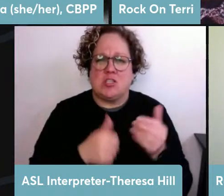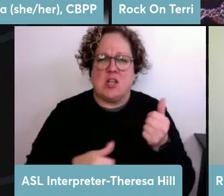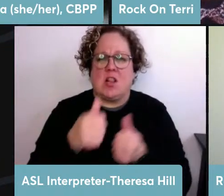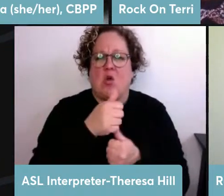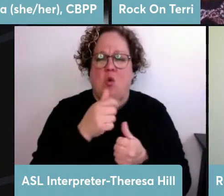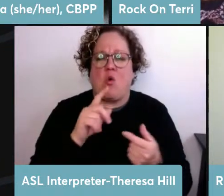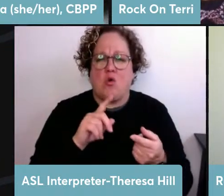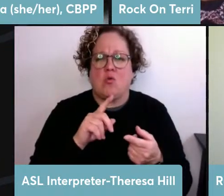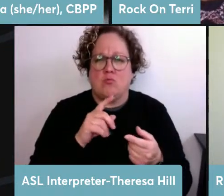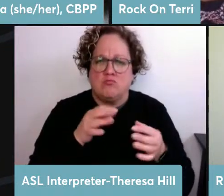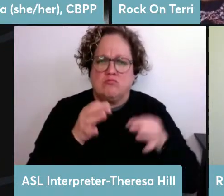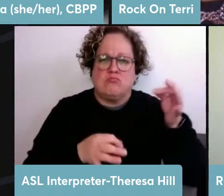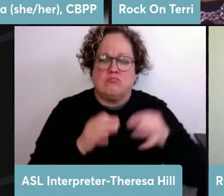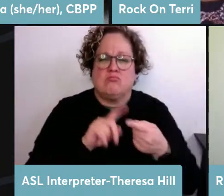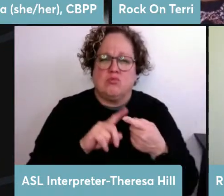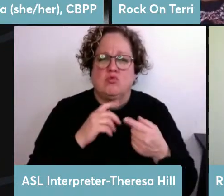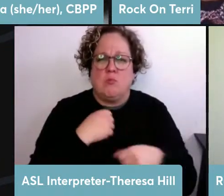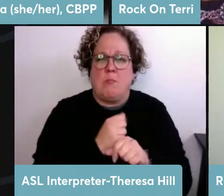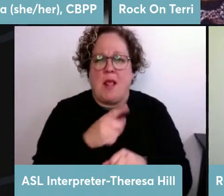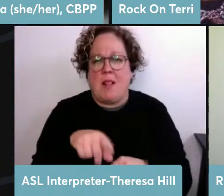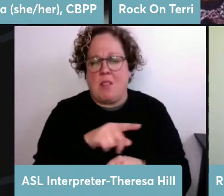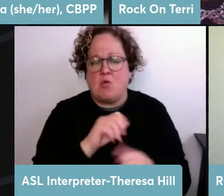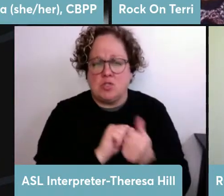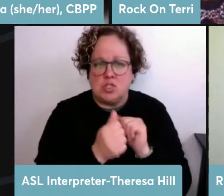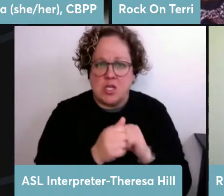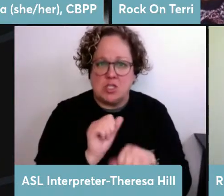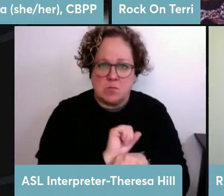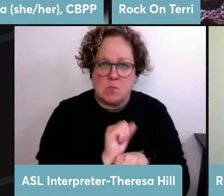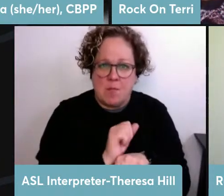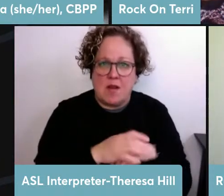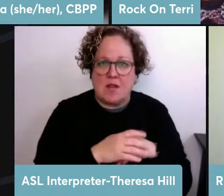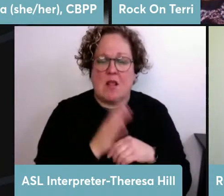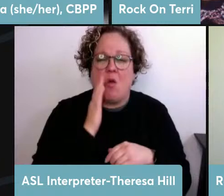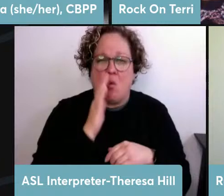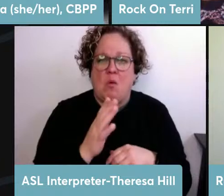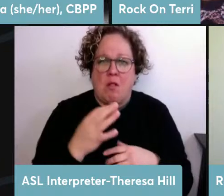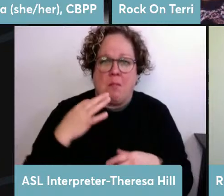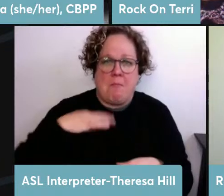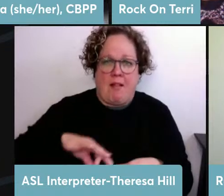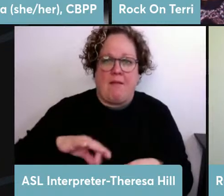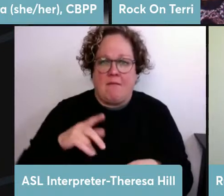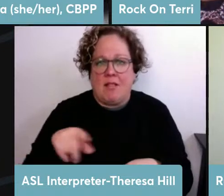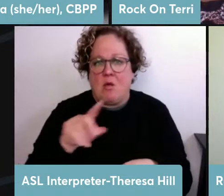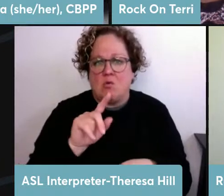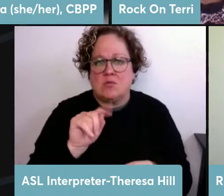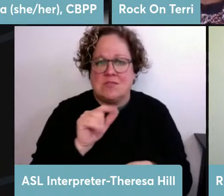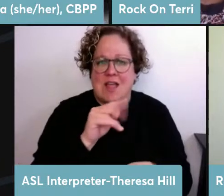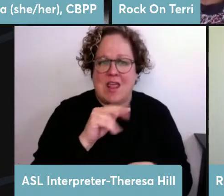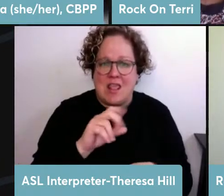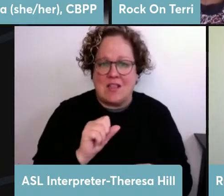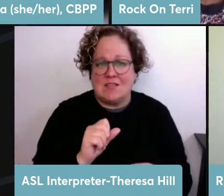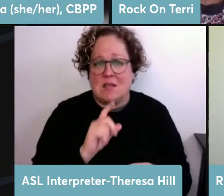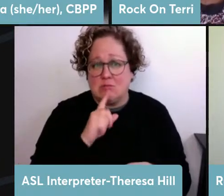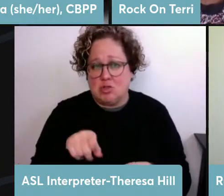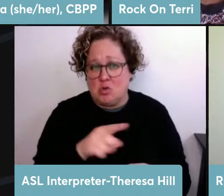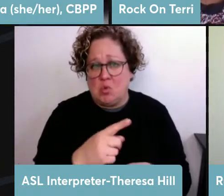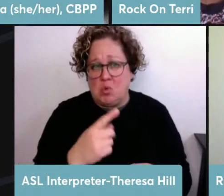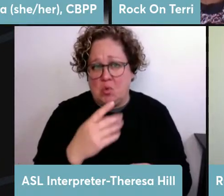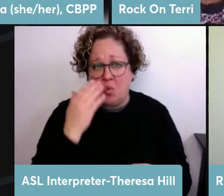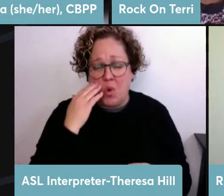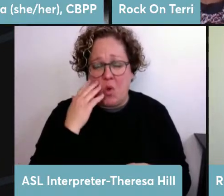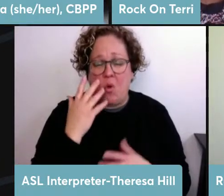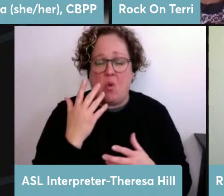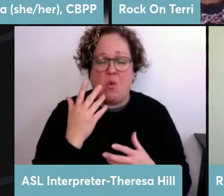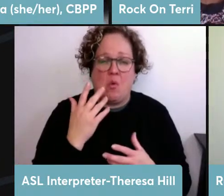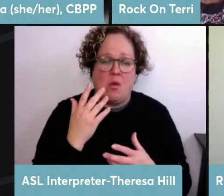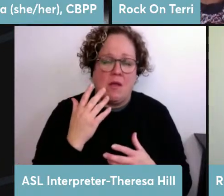changes permanent, that they have benefited tenants, that, you know, tenants, not surprising, I think, as you know, in the balance